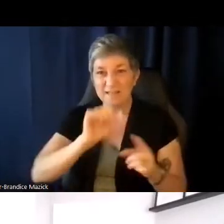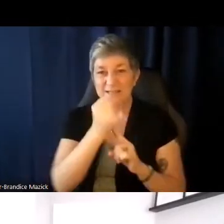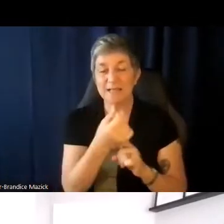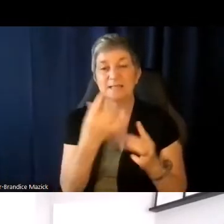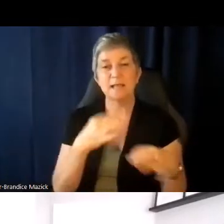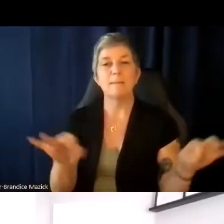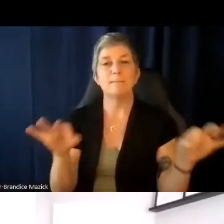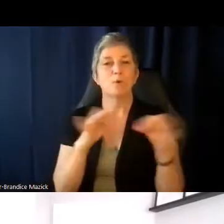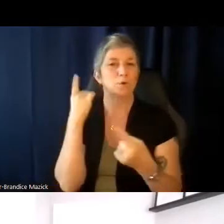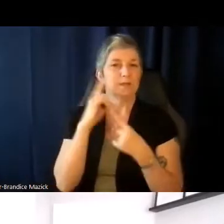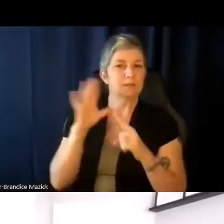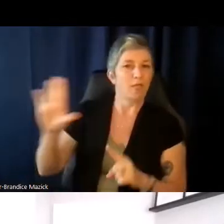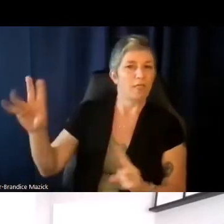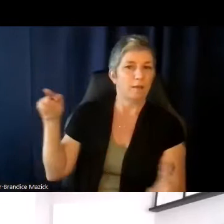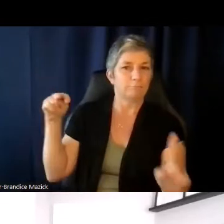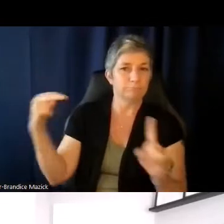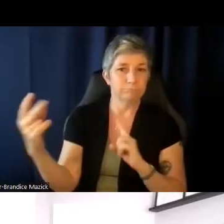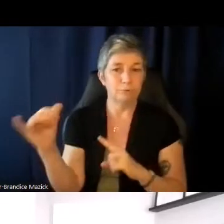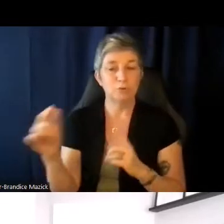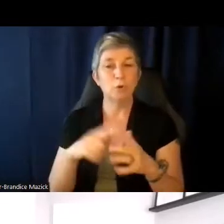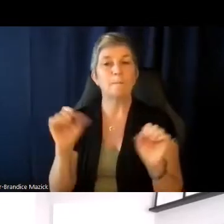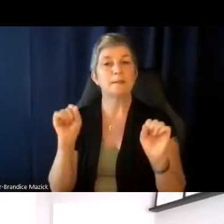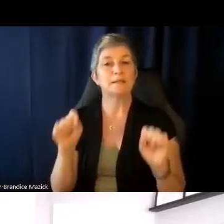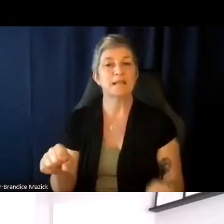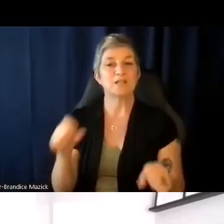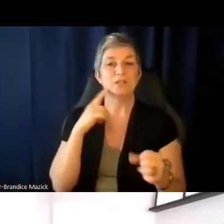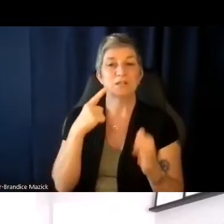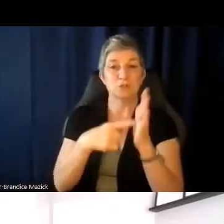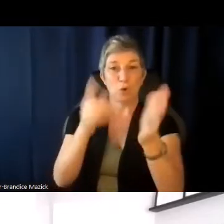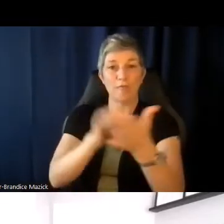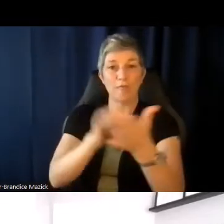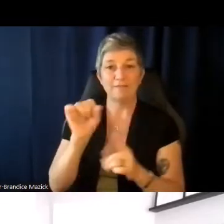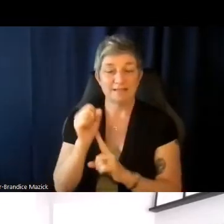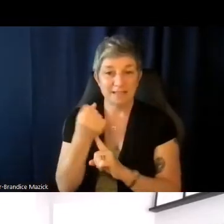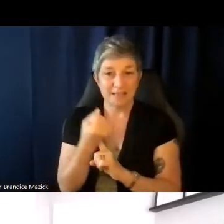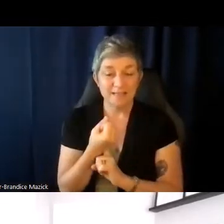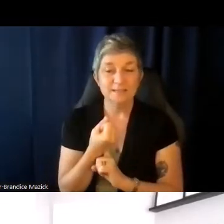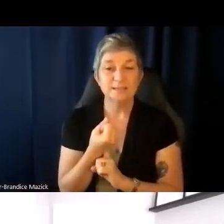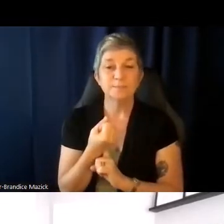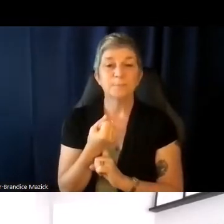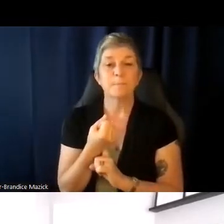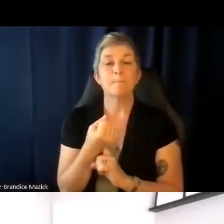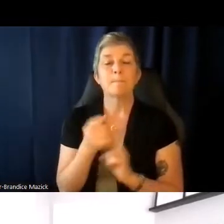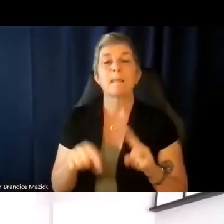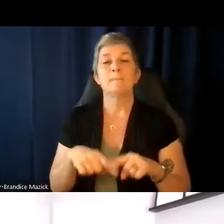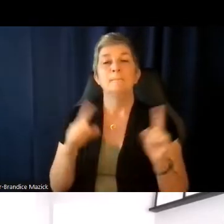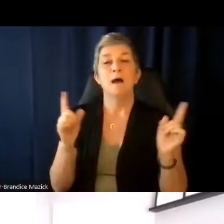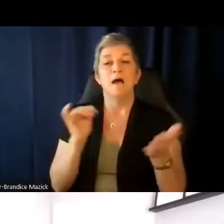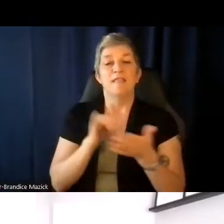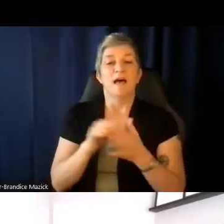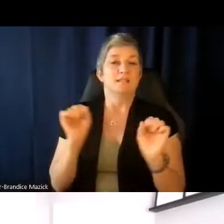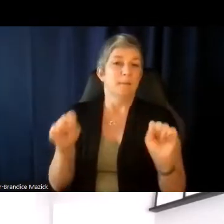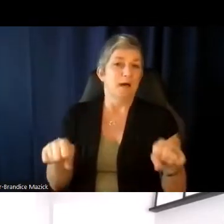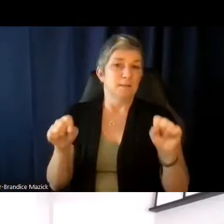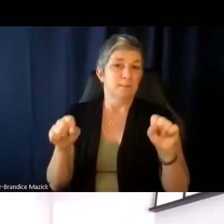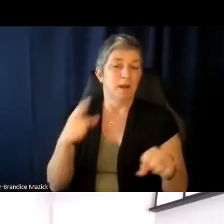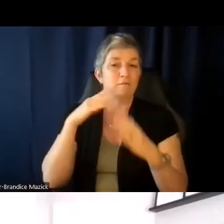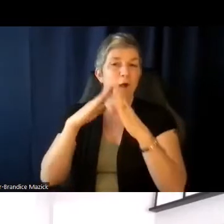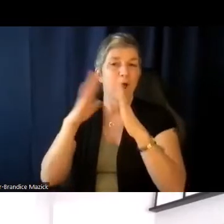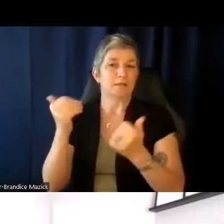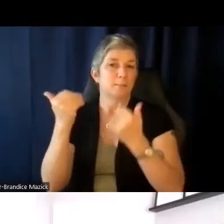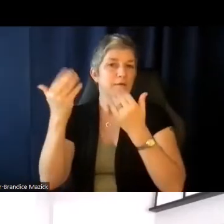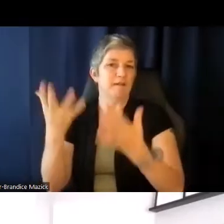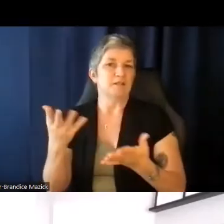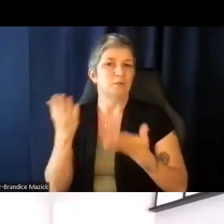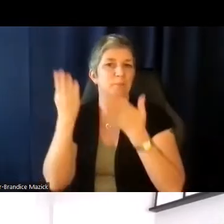to consider that, to potentially rebut that if that's the case. But that is a possibility for housing providers to be able to